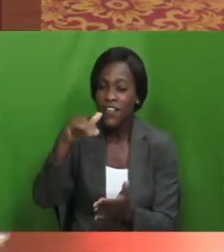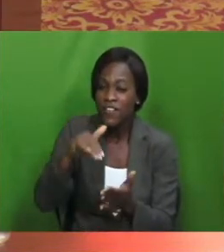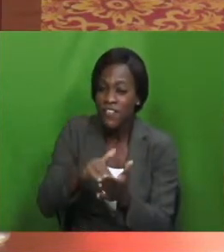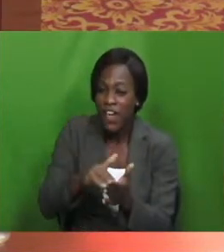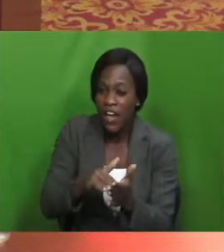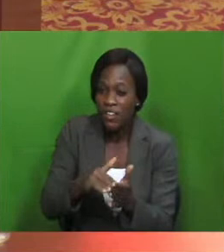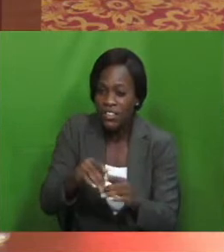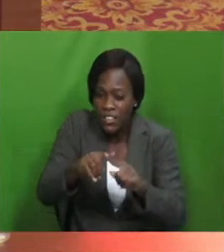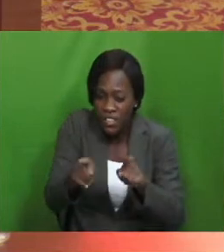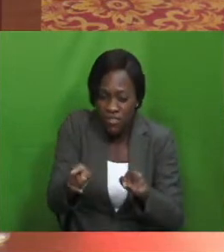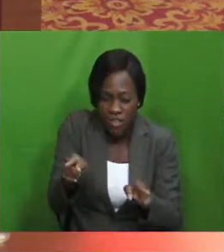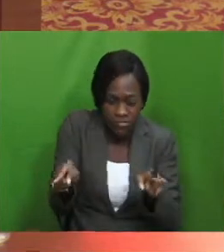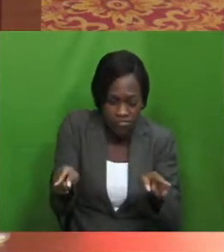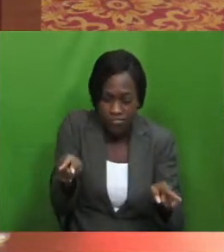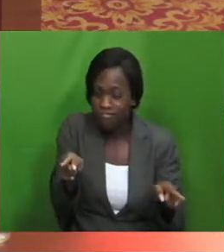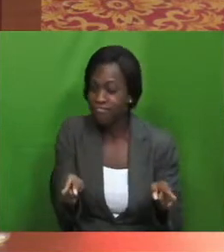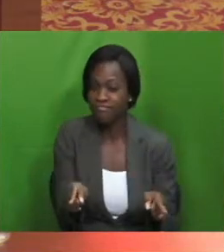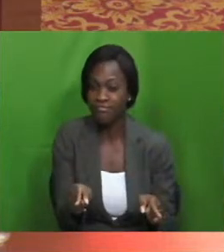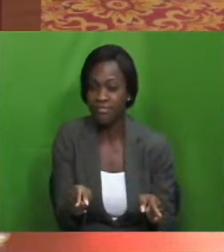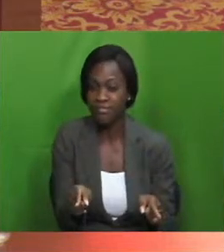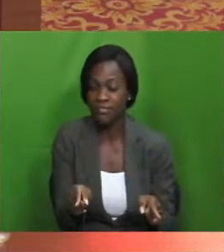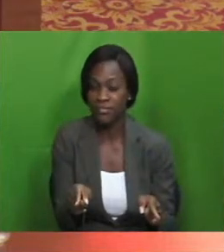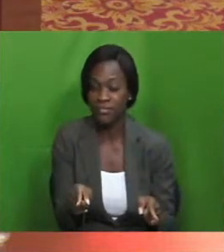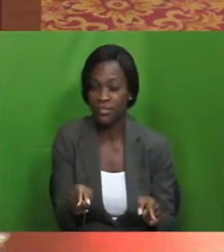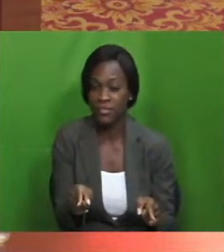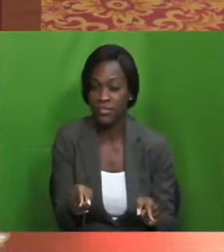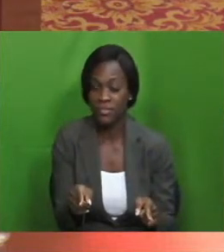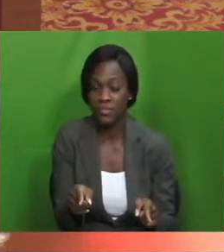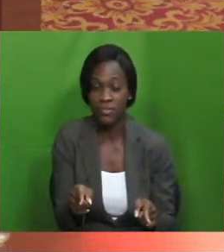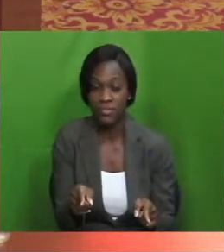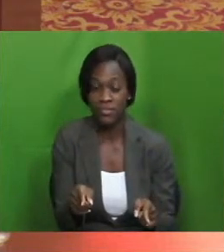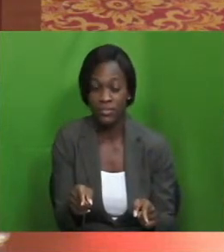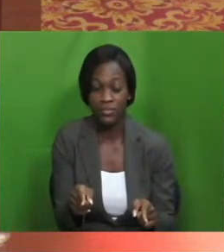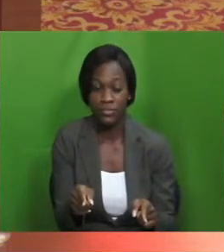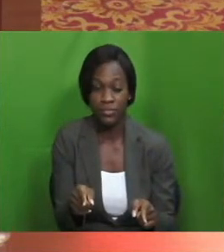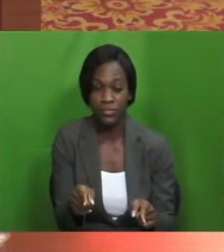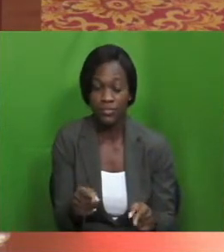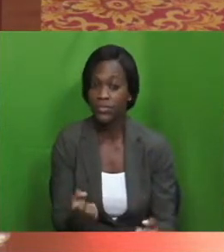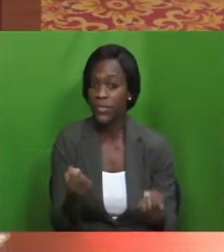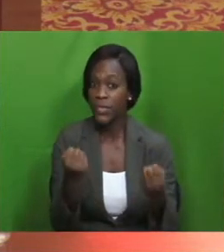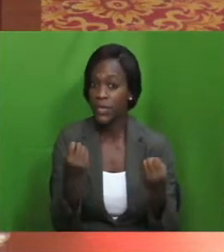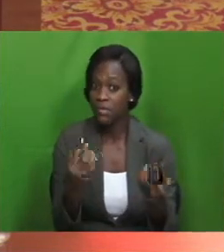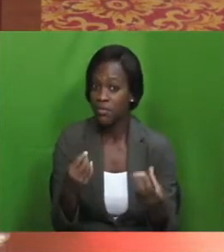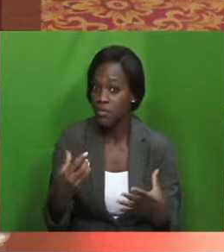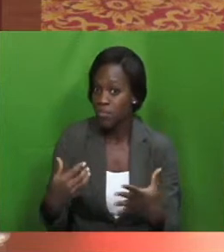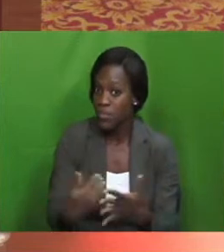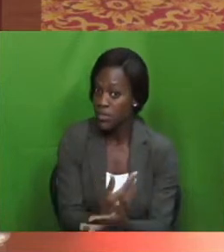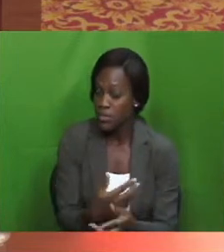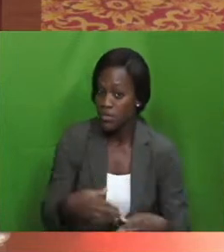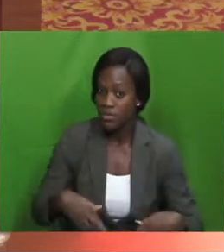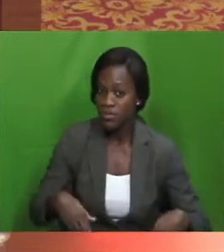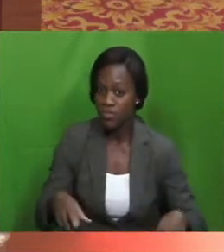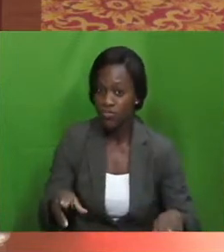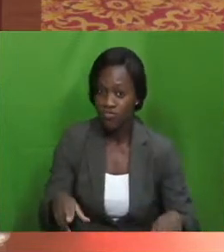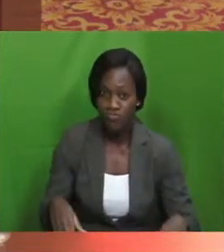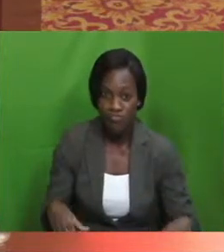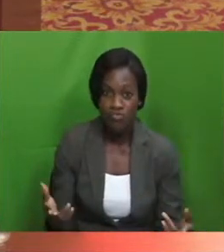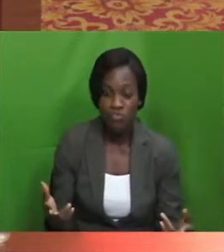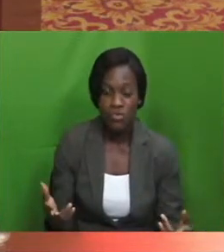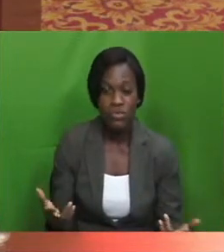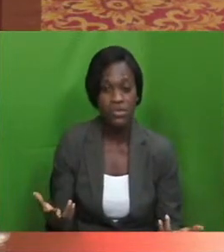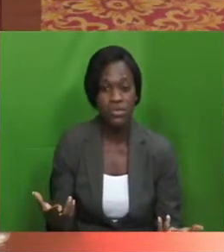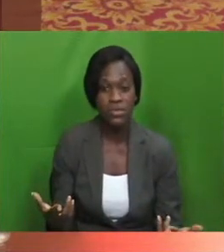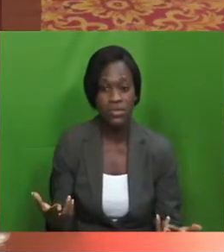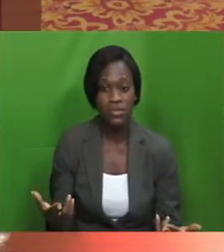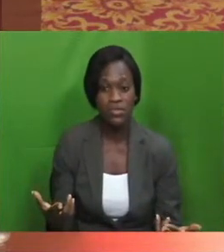Truth be told, that many of the new roads that came out